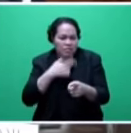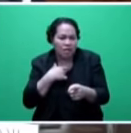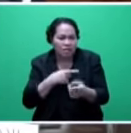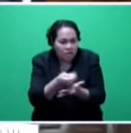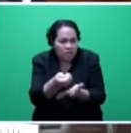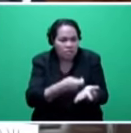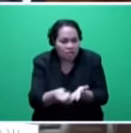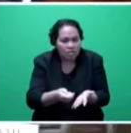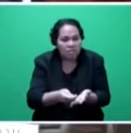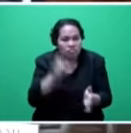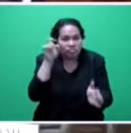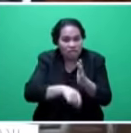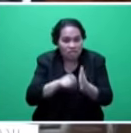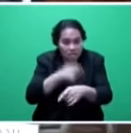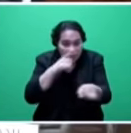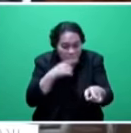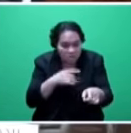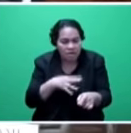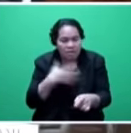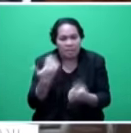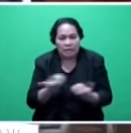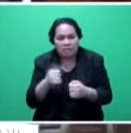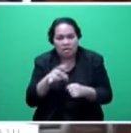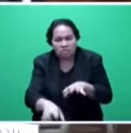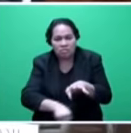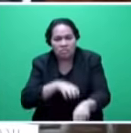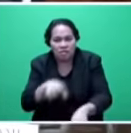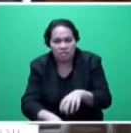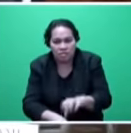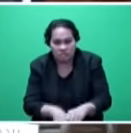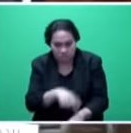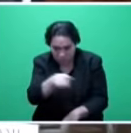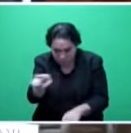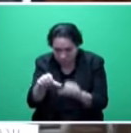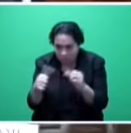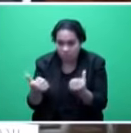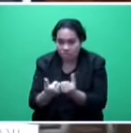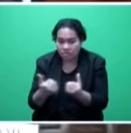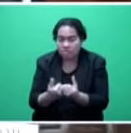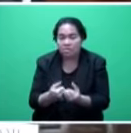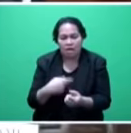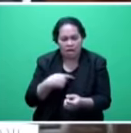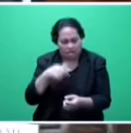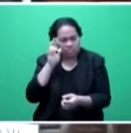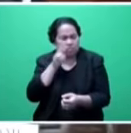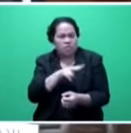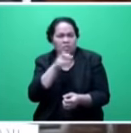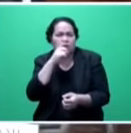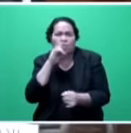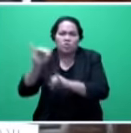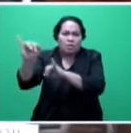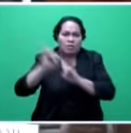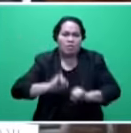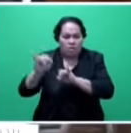inconsistency, uncertainty, and corruption. Do you agree with that? Yes, I do. I'm sure many importers have found